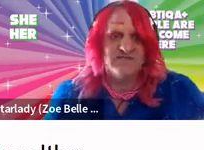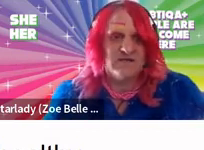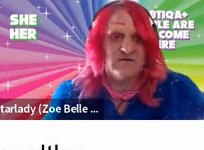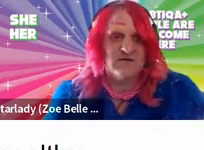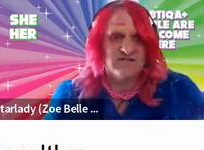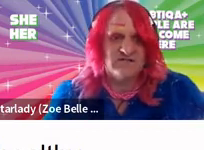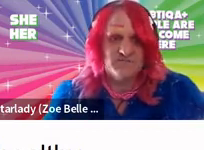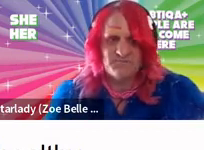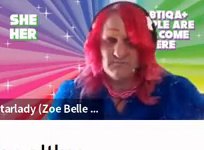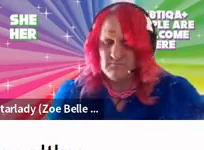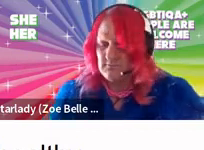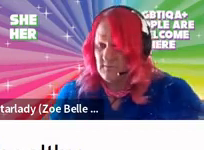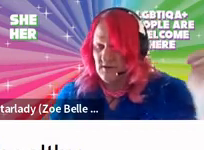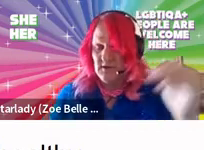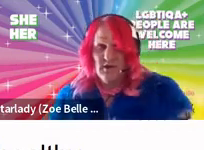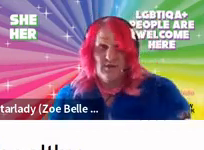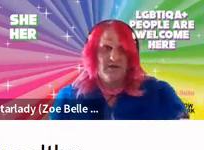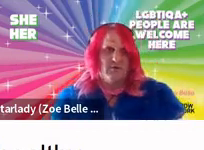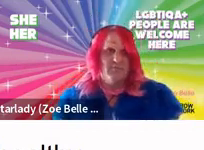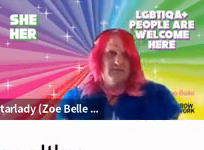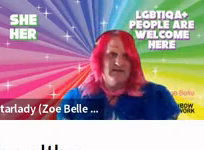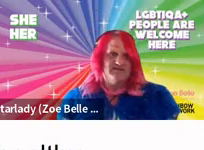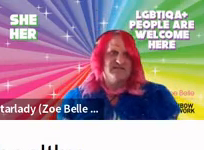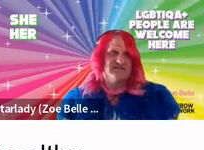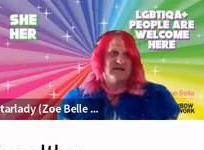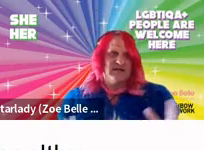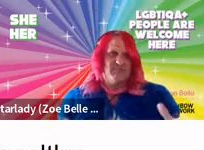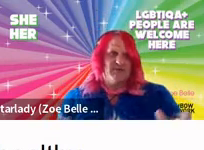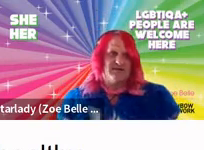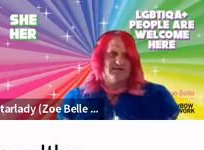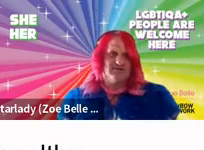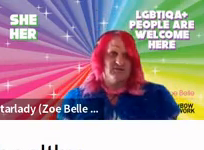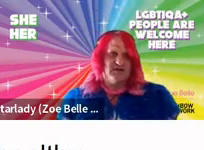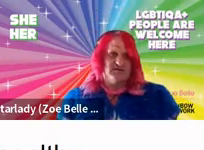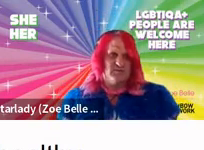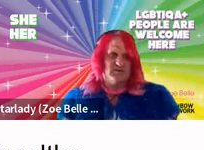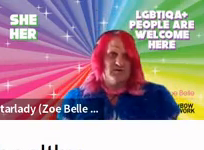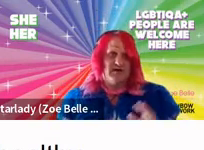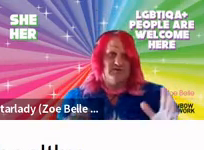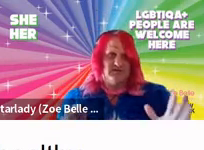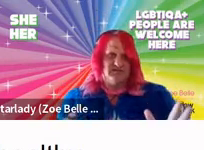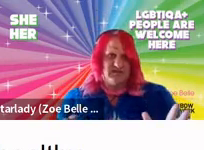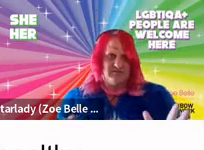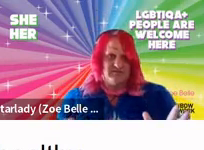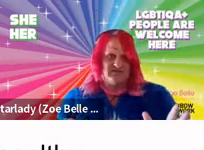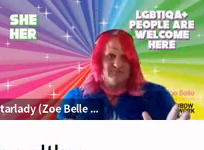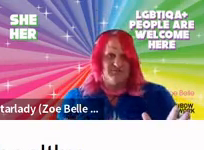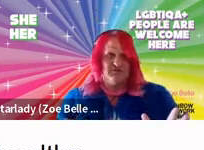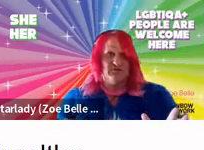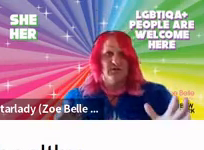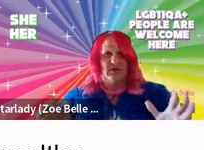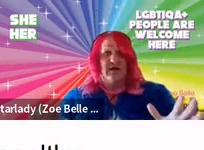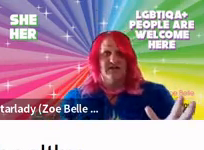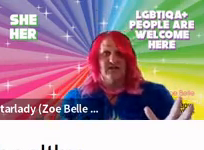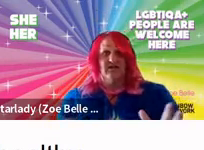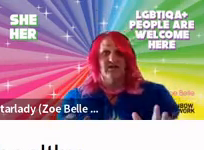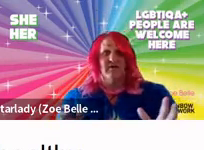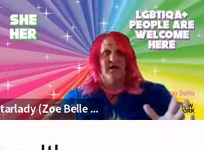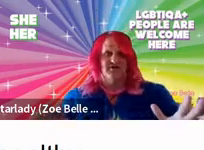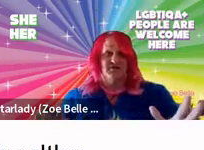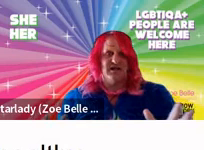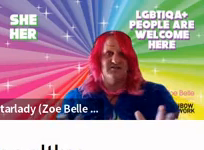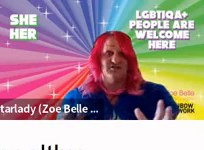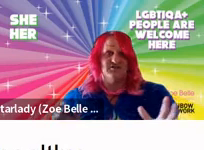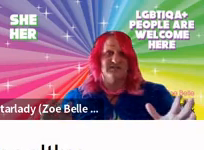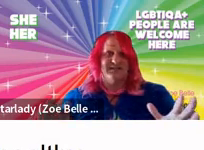being kept secret. There were myths that impacted trans women around deception and in